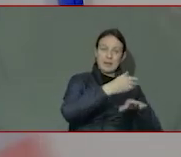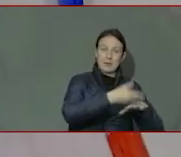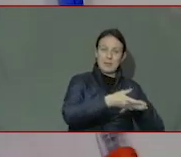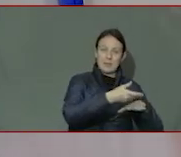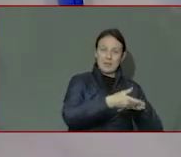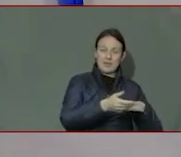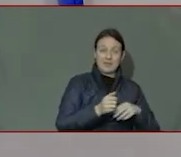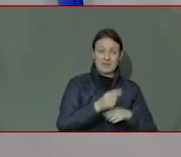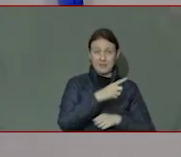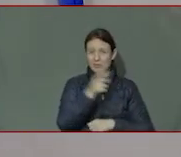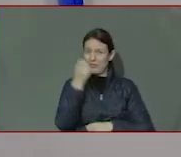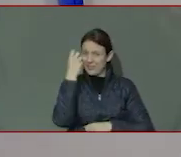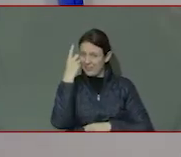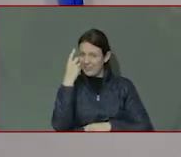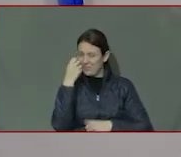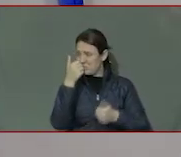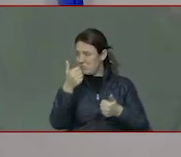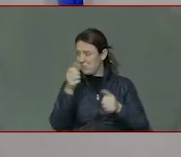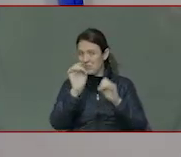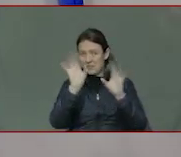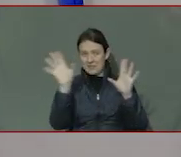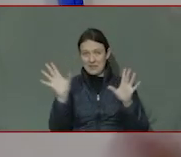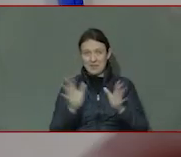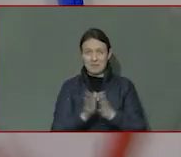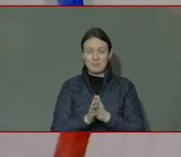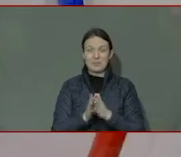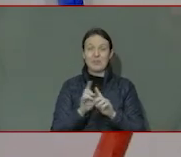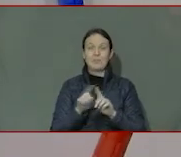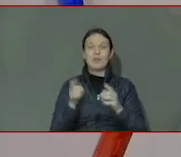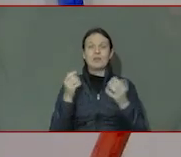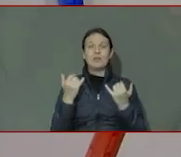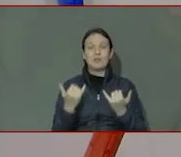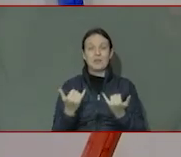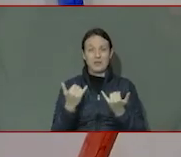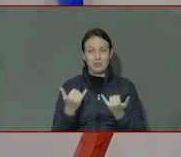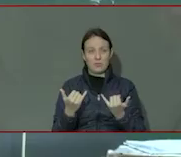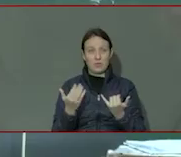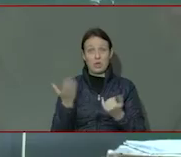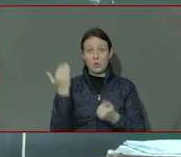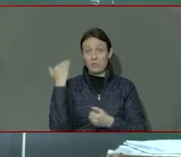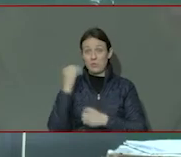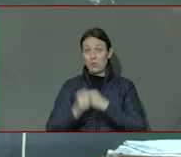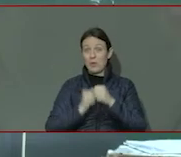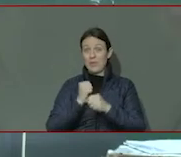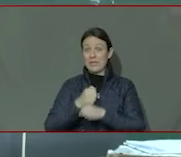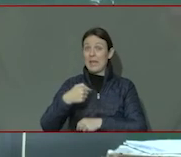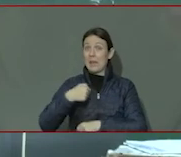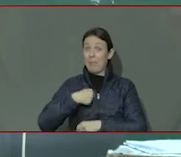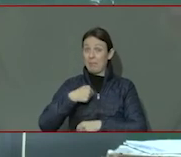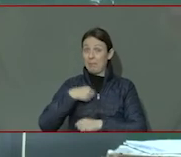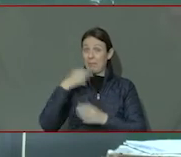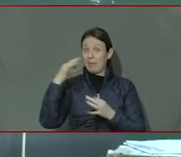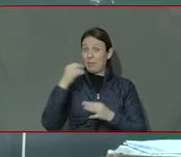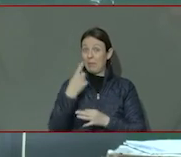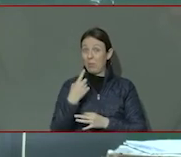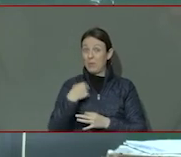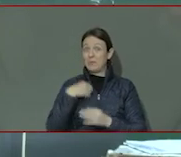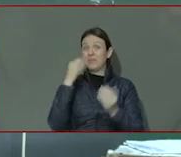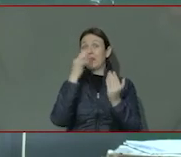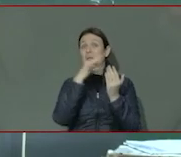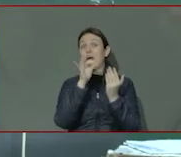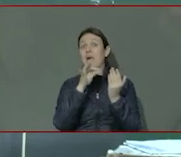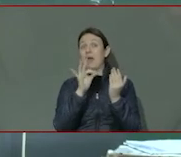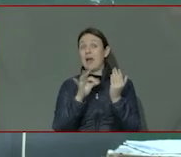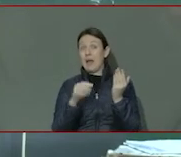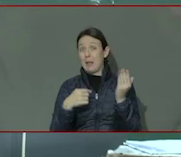People, you understand it well. But now, that year when I marked paper 1, 2019, I marked this